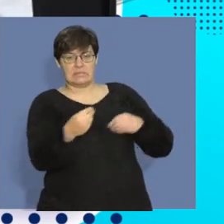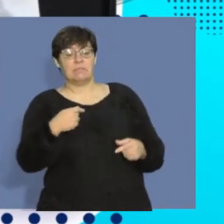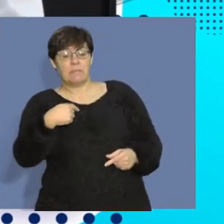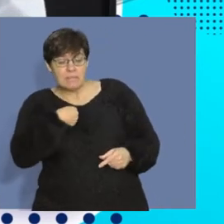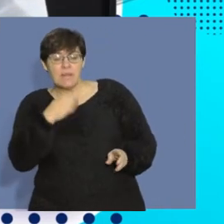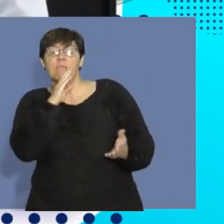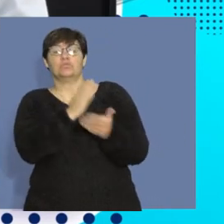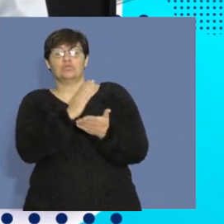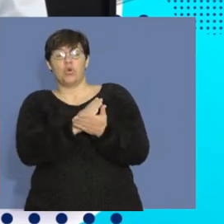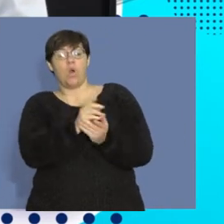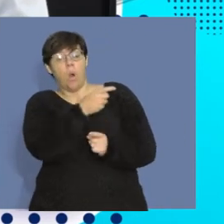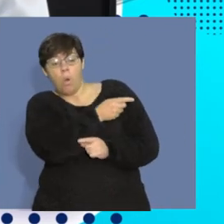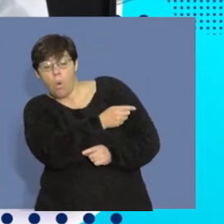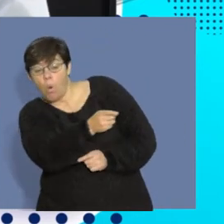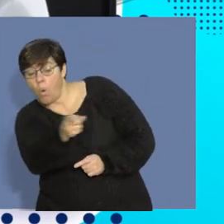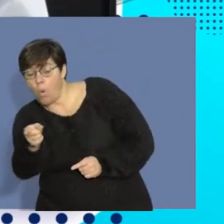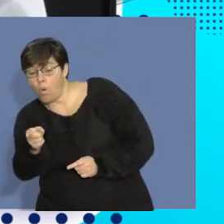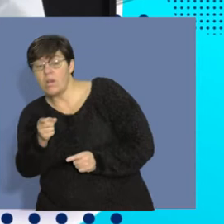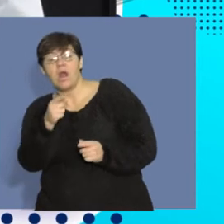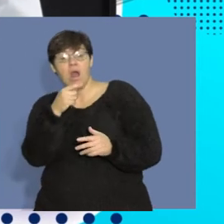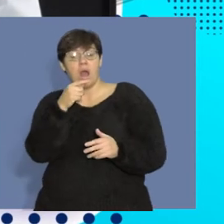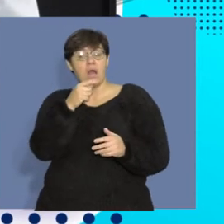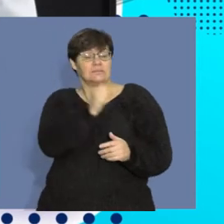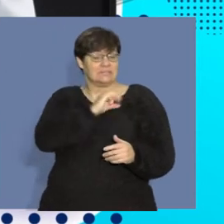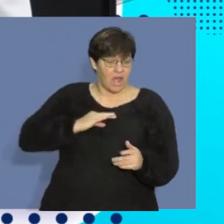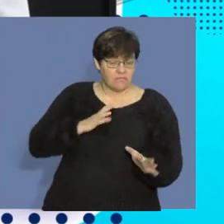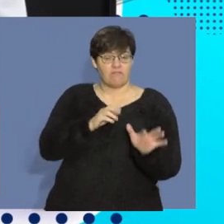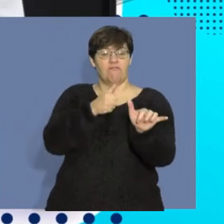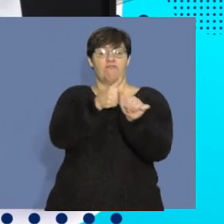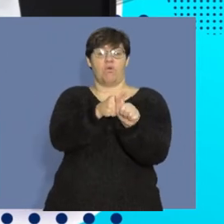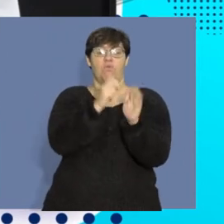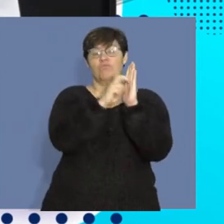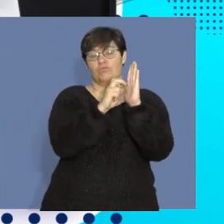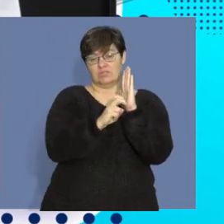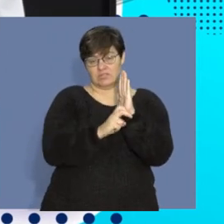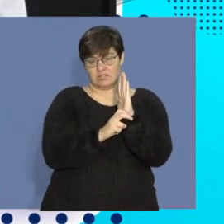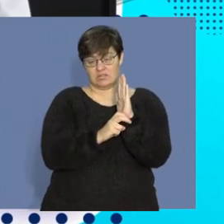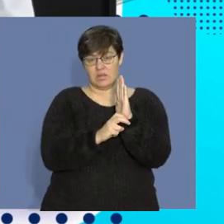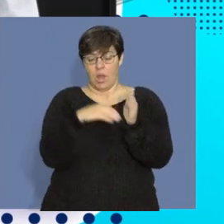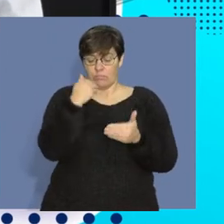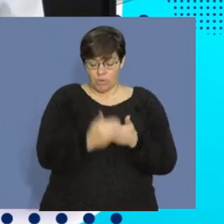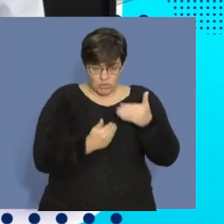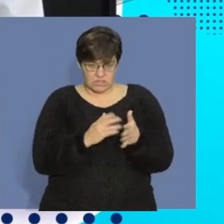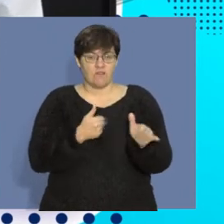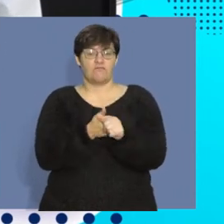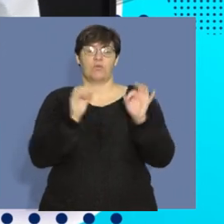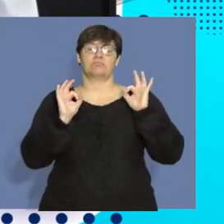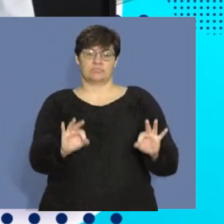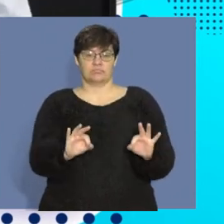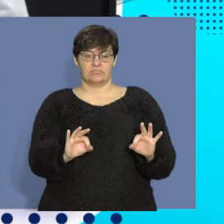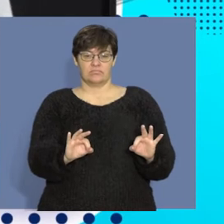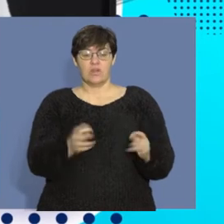business, but ensures that all our processes are in place, and therefore the internal